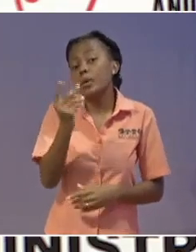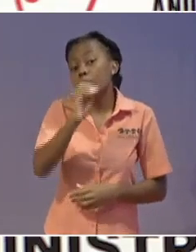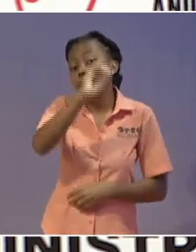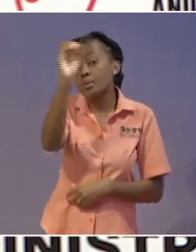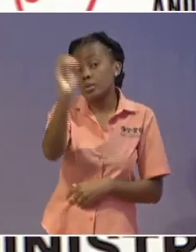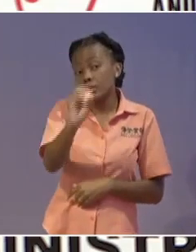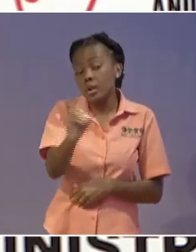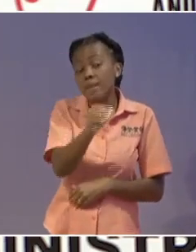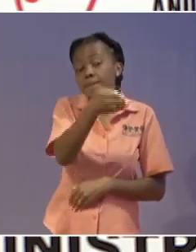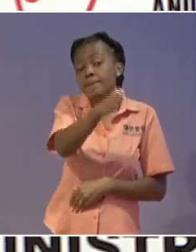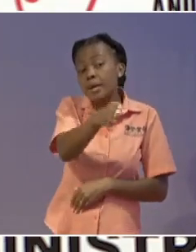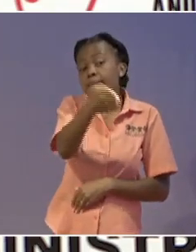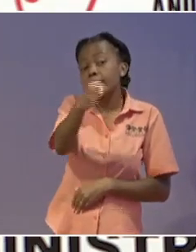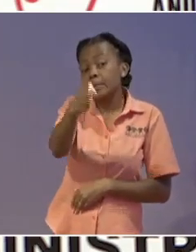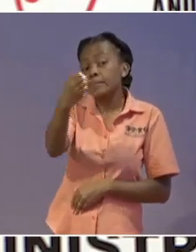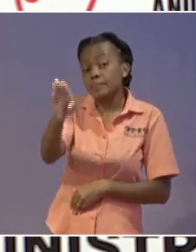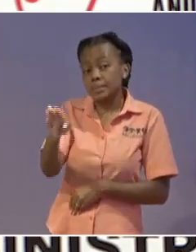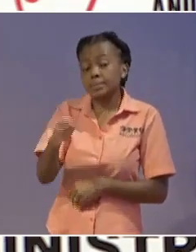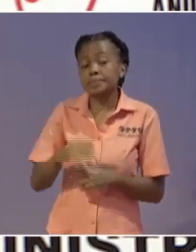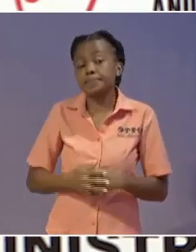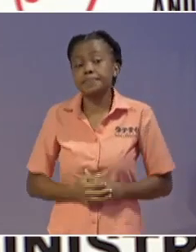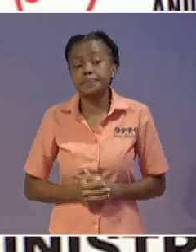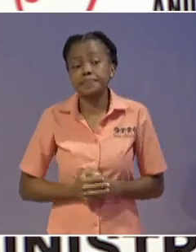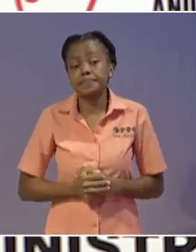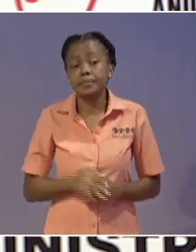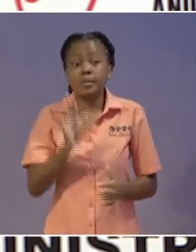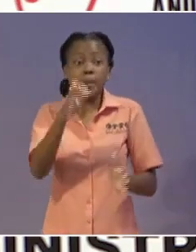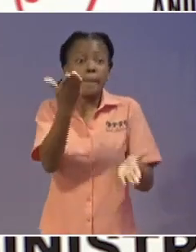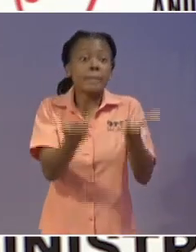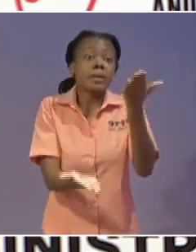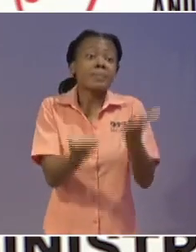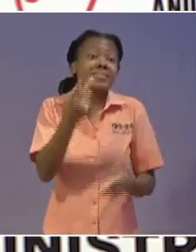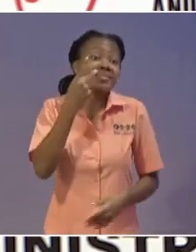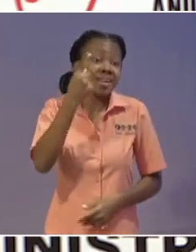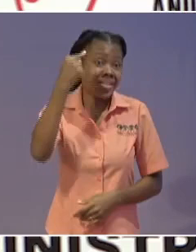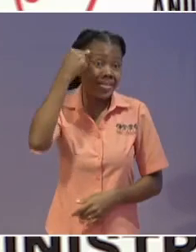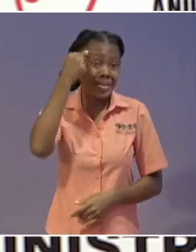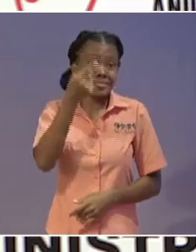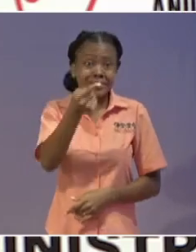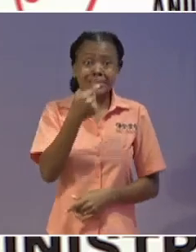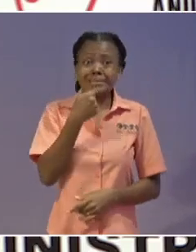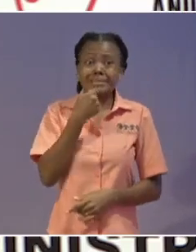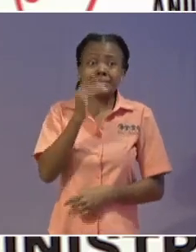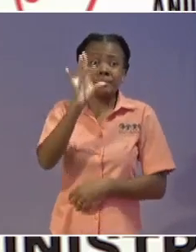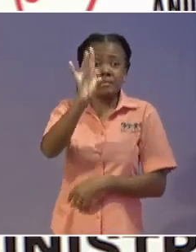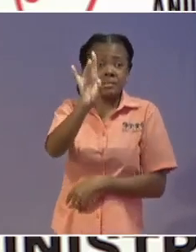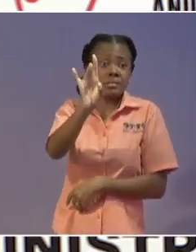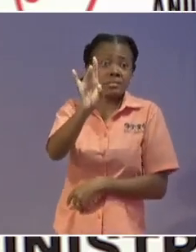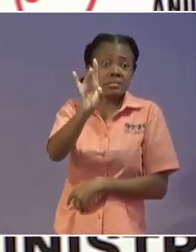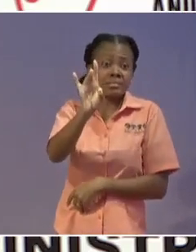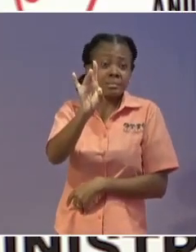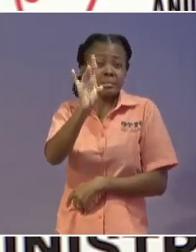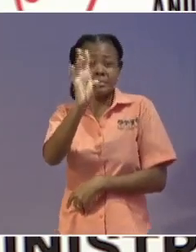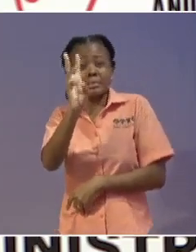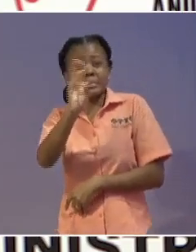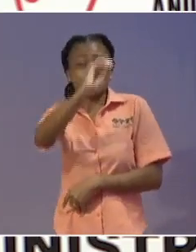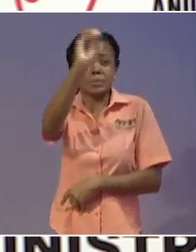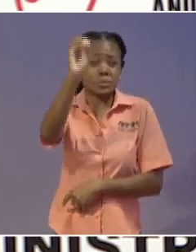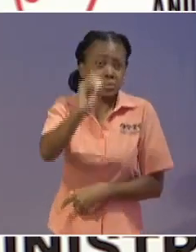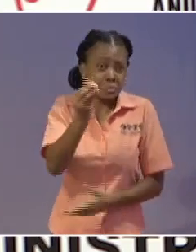that there may be that 86% is becoming lesser as the days go on. As we have new variants of